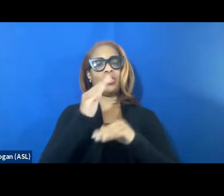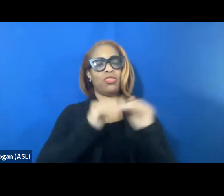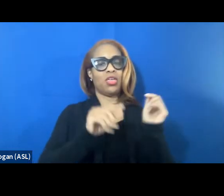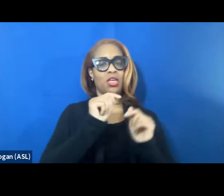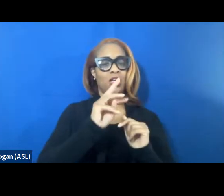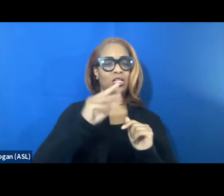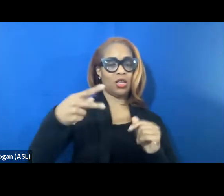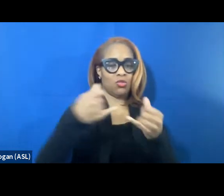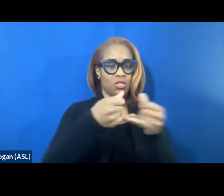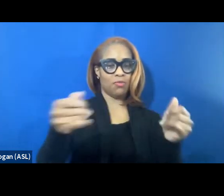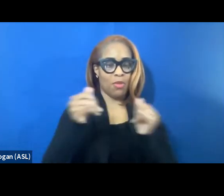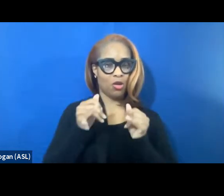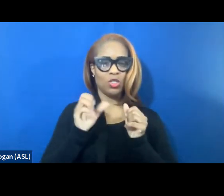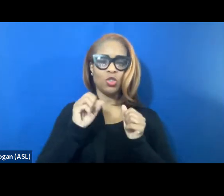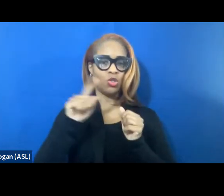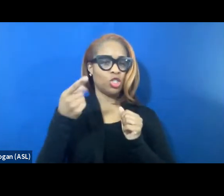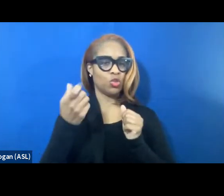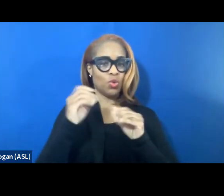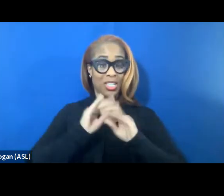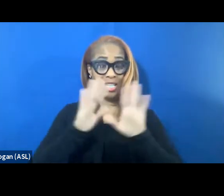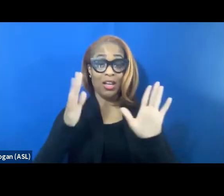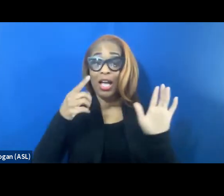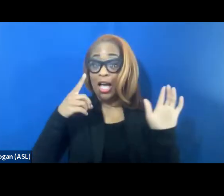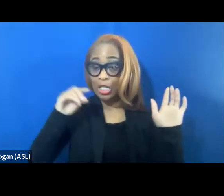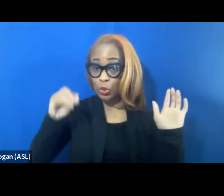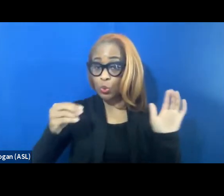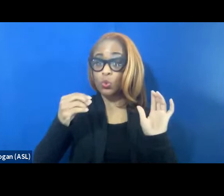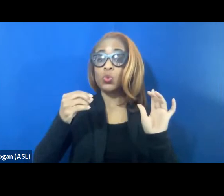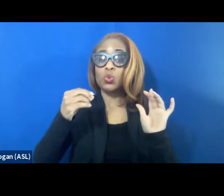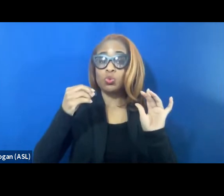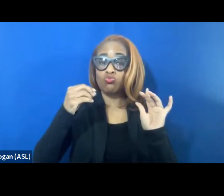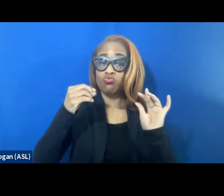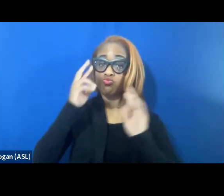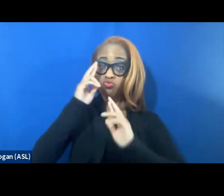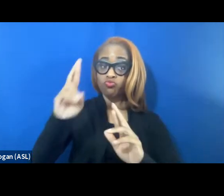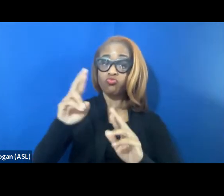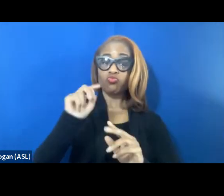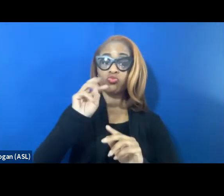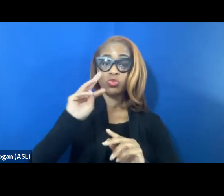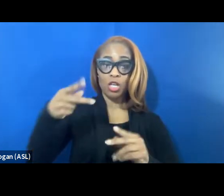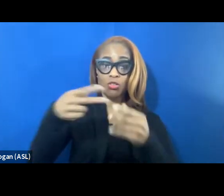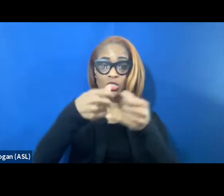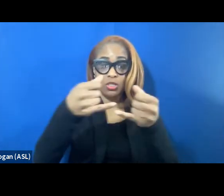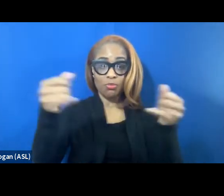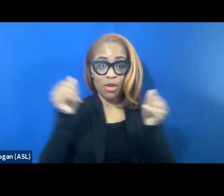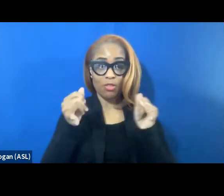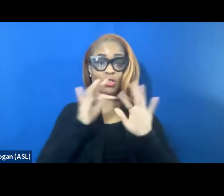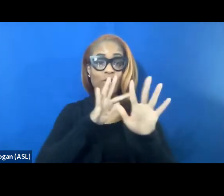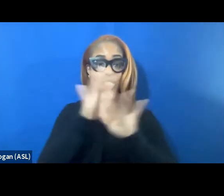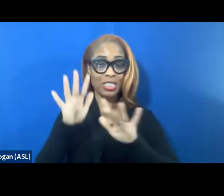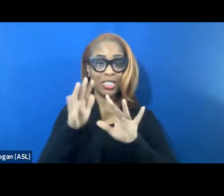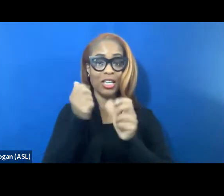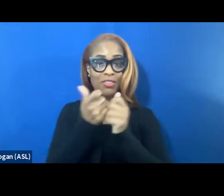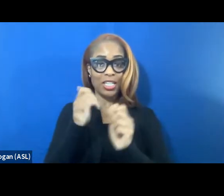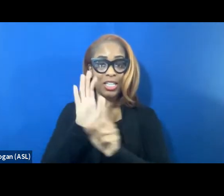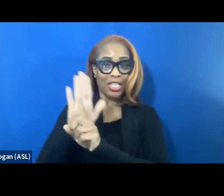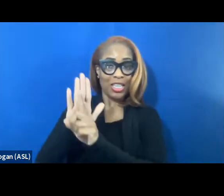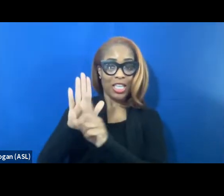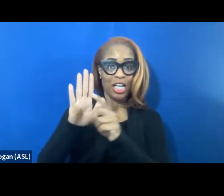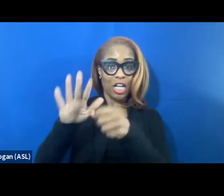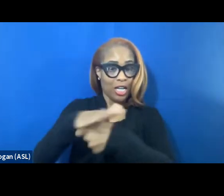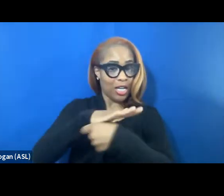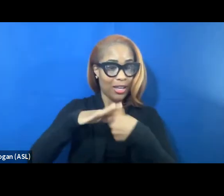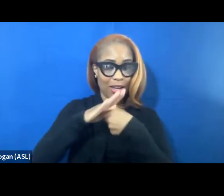boundaries so i just wanted to clear that up i do care about townships and their community lines and everything that that that is in their little uh